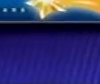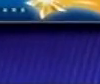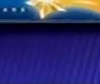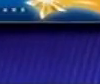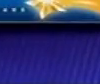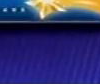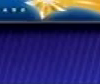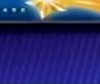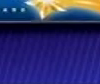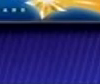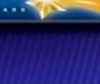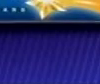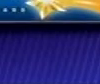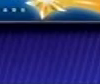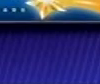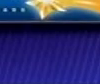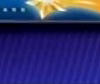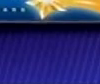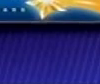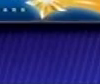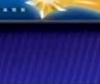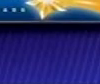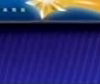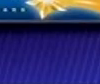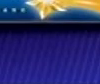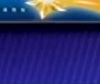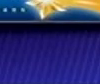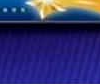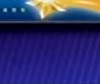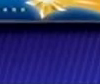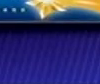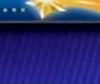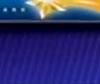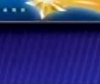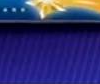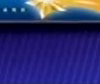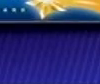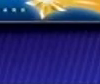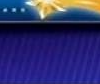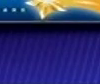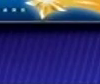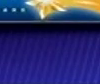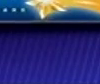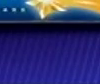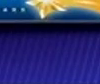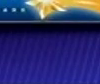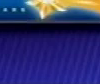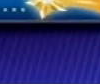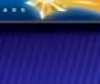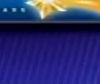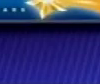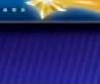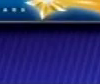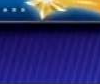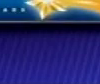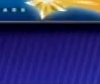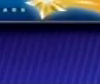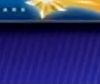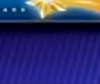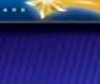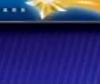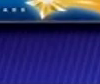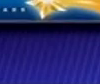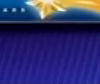do, whatever bad thing you don't do, you don't even need repentance. Just enjoy your life. You are a Christian. That is easy